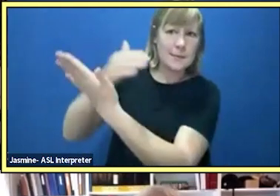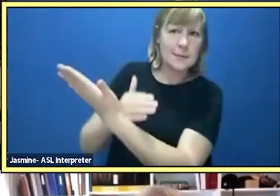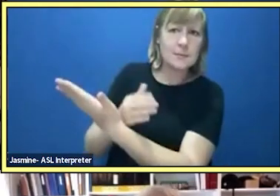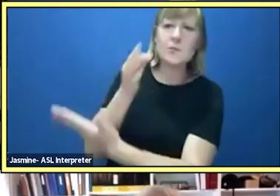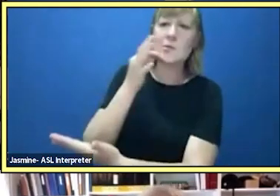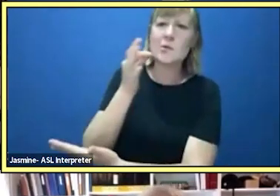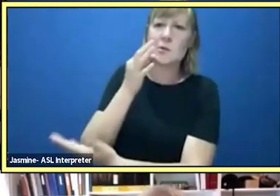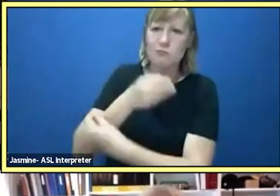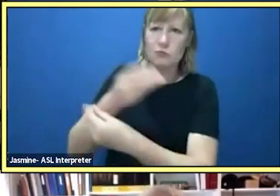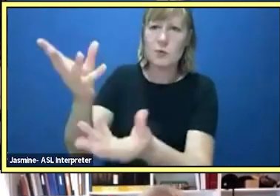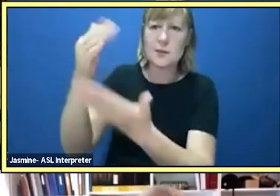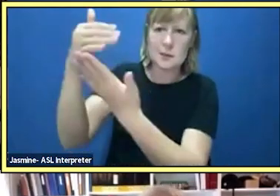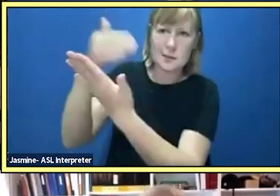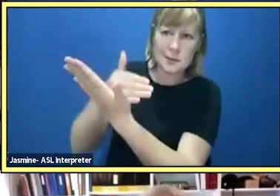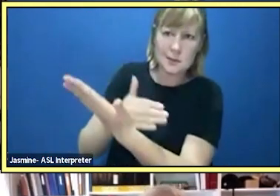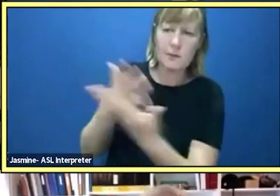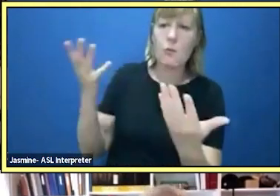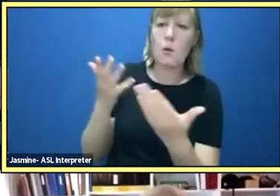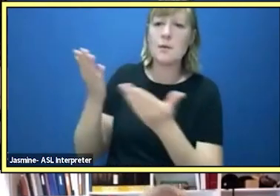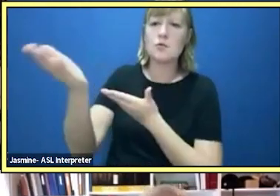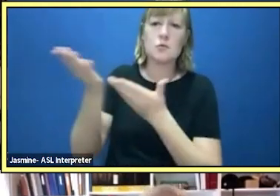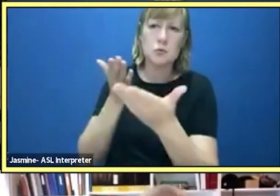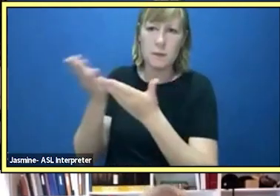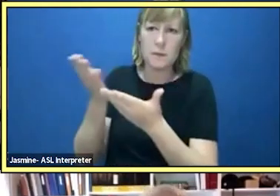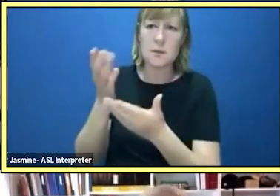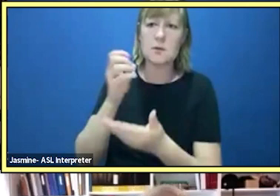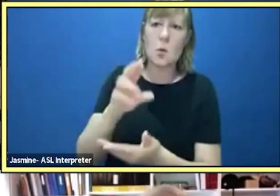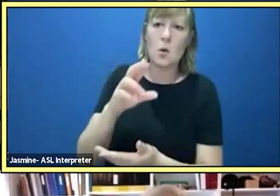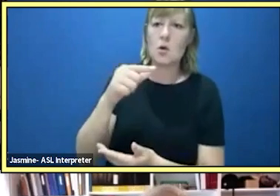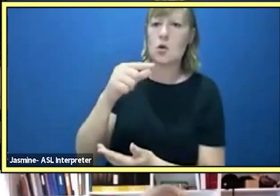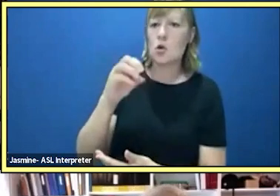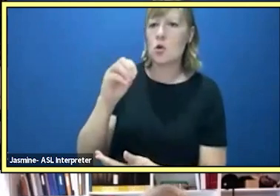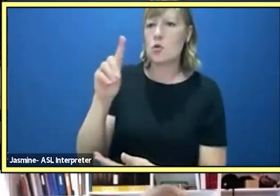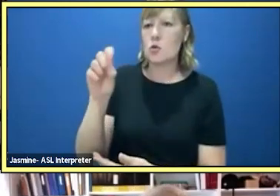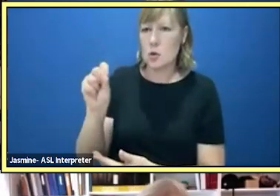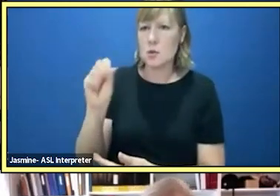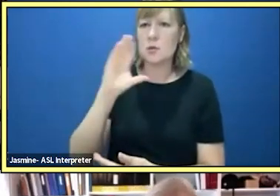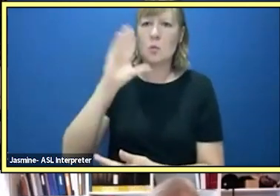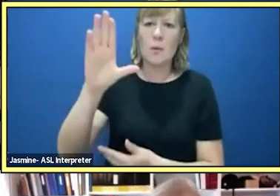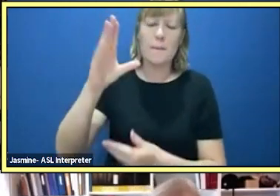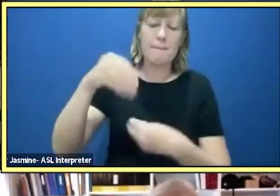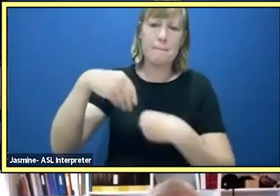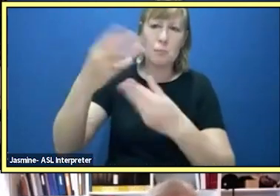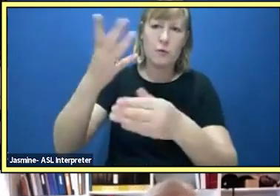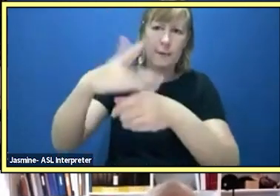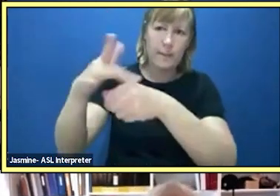So if it's goods and services, they would have to have a fiscal intermediary? Yes.